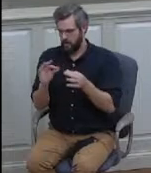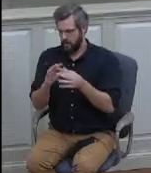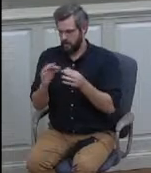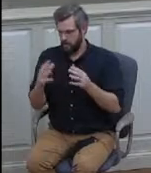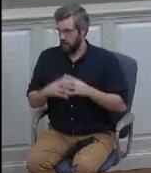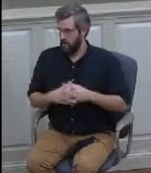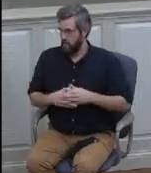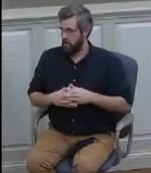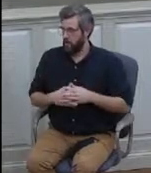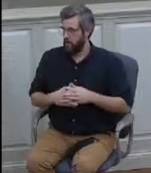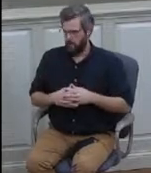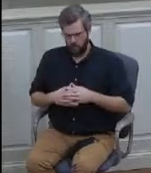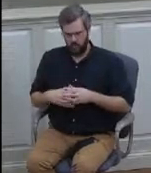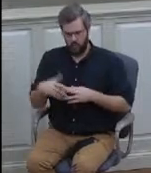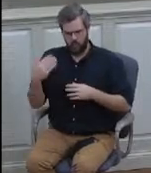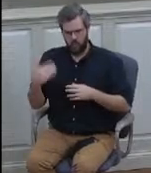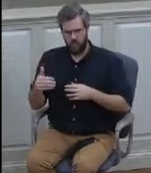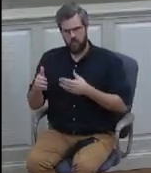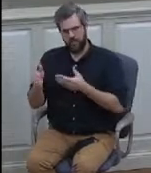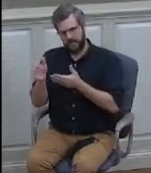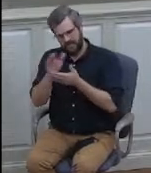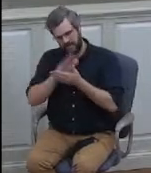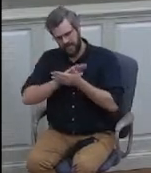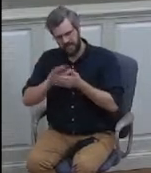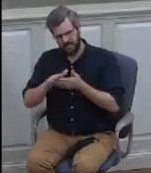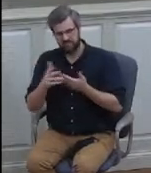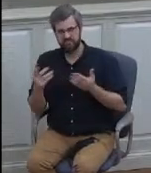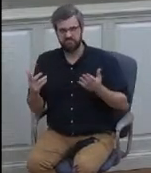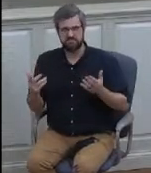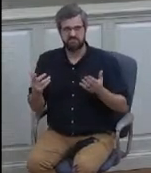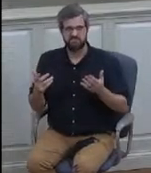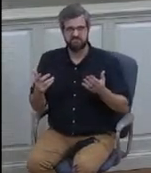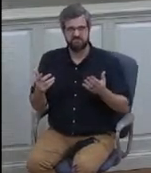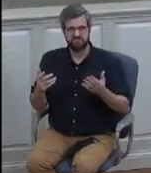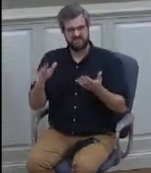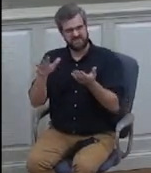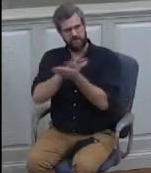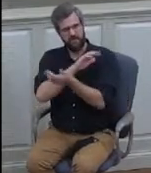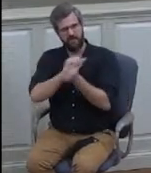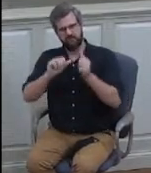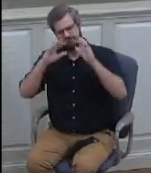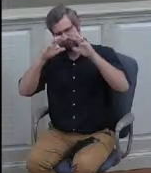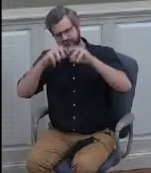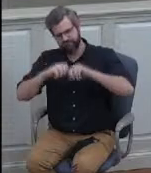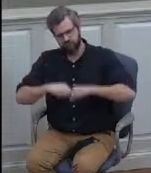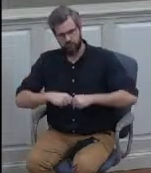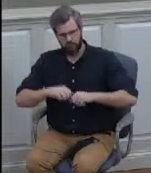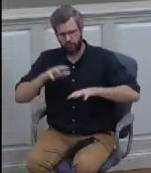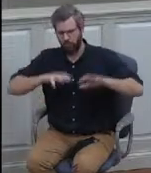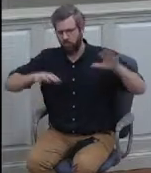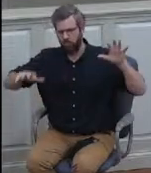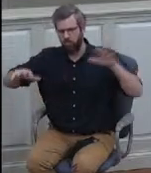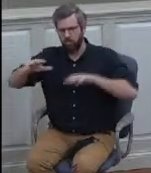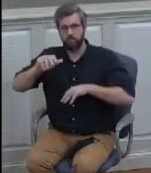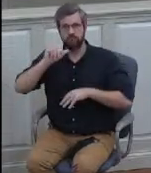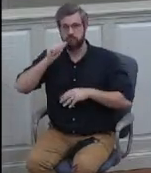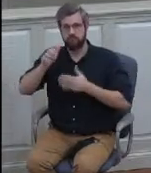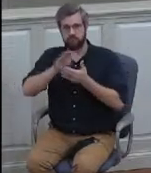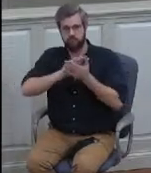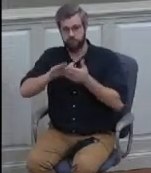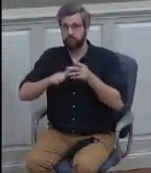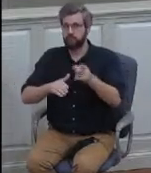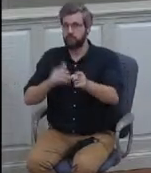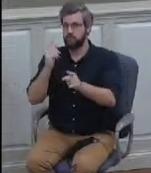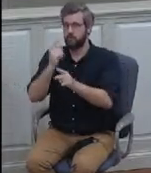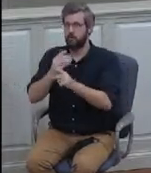it was very clean. Yeah. Like, for the most part, you know, it was a demo site, but there wasn't stuff everywhere. Yeah, they've done a good